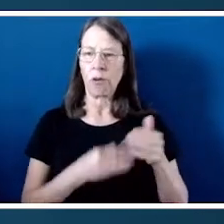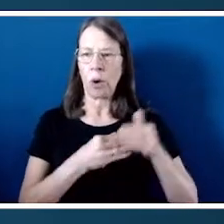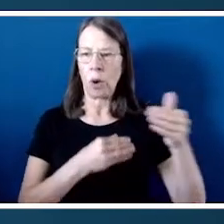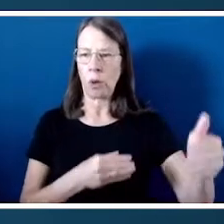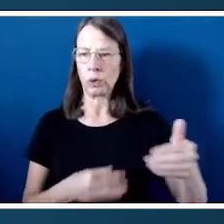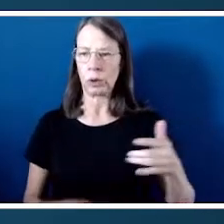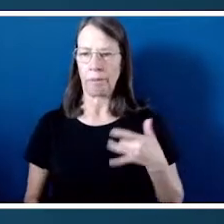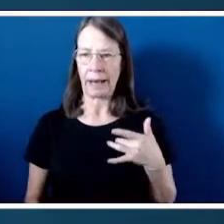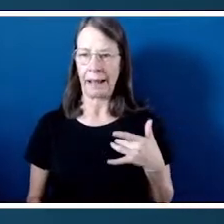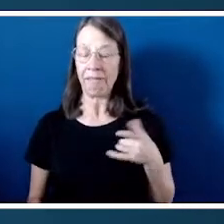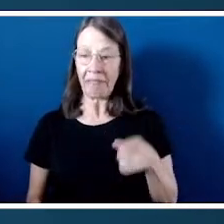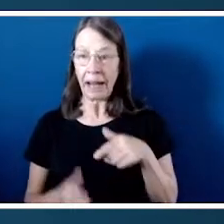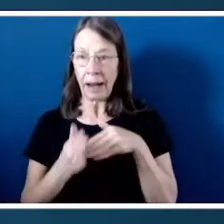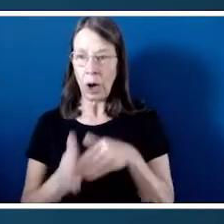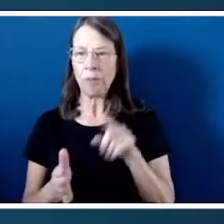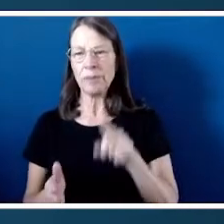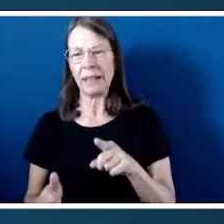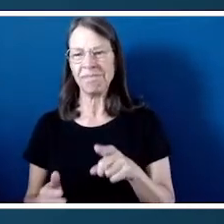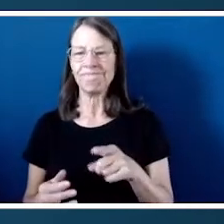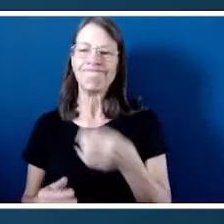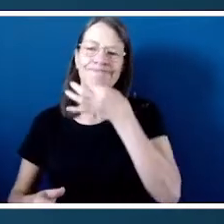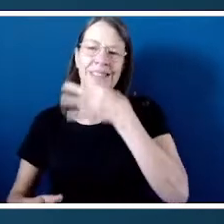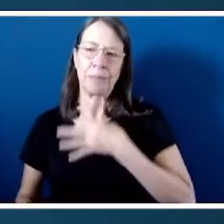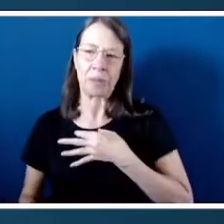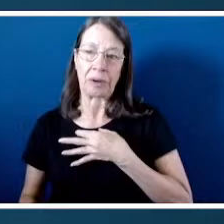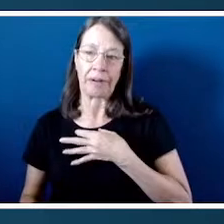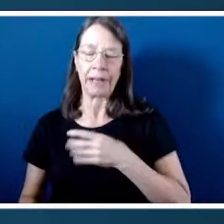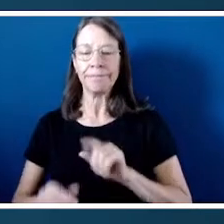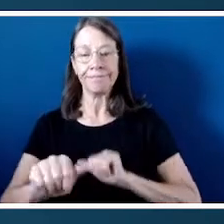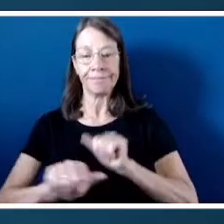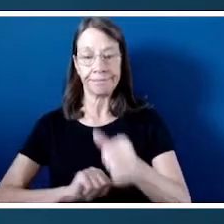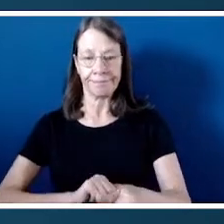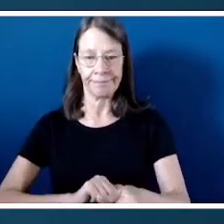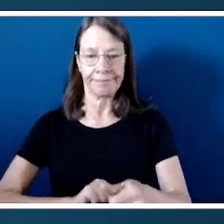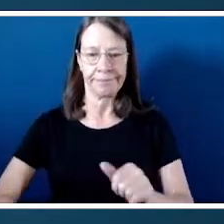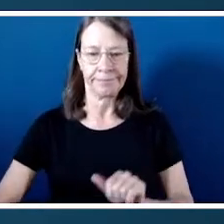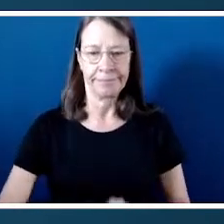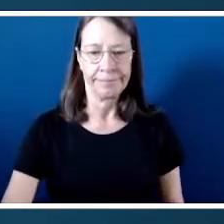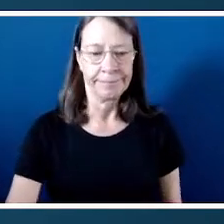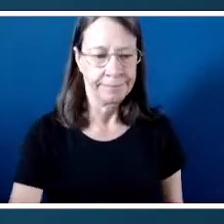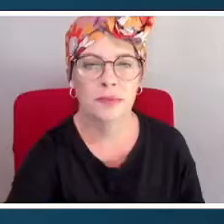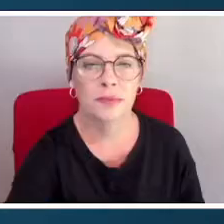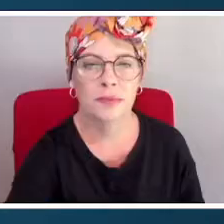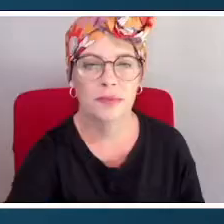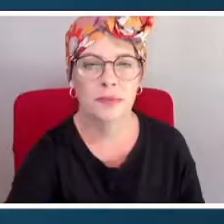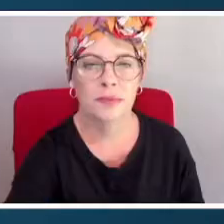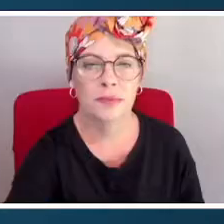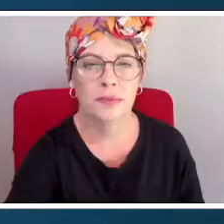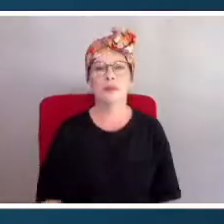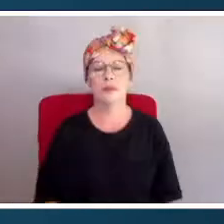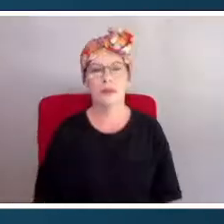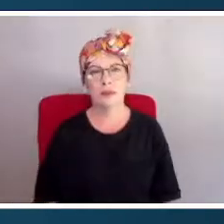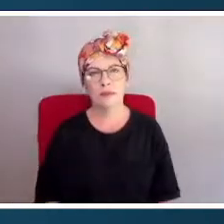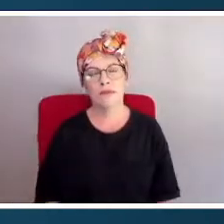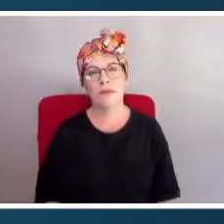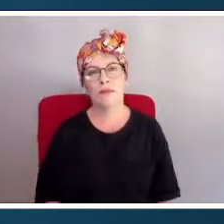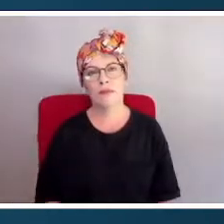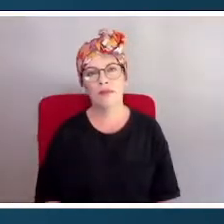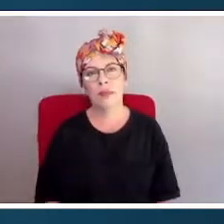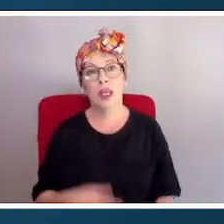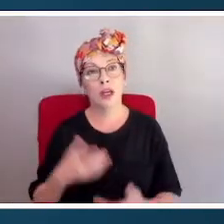be stopgap measures at best. And the next step must surely be a visa-free